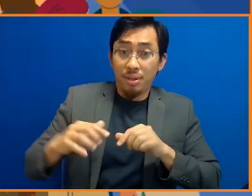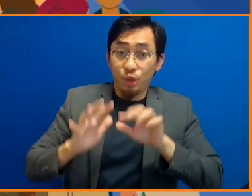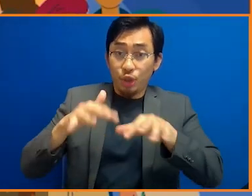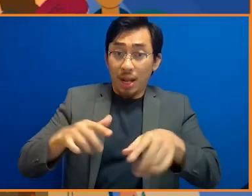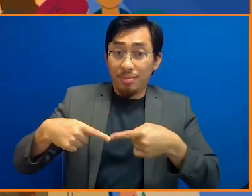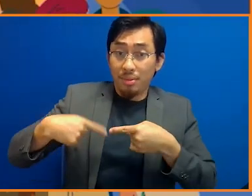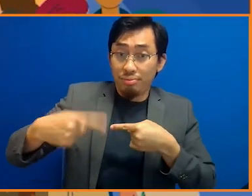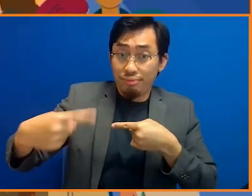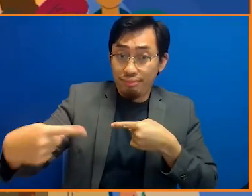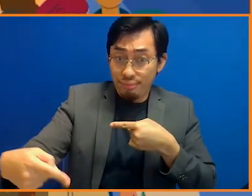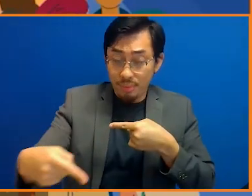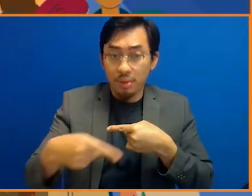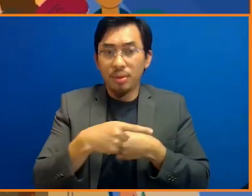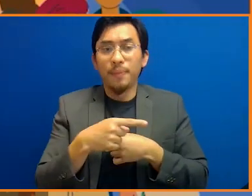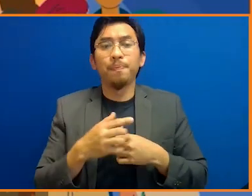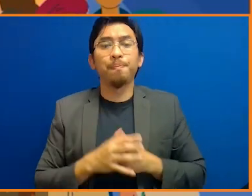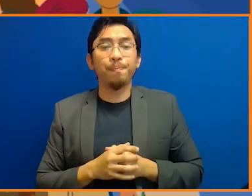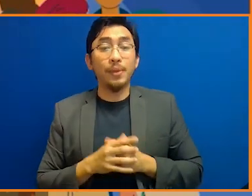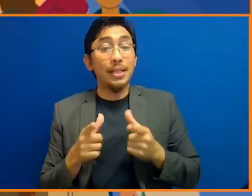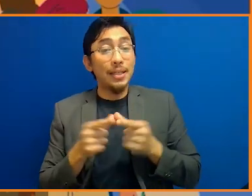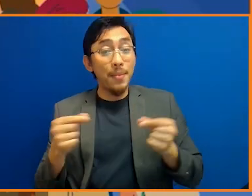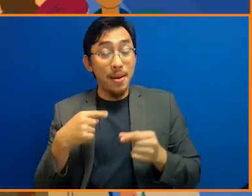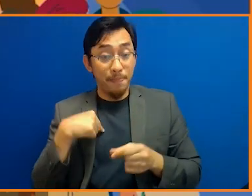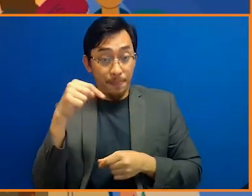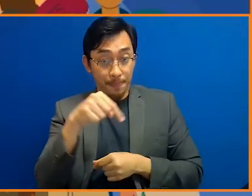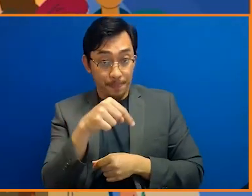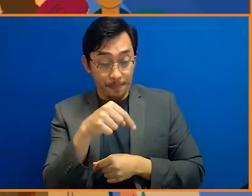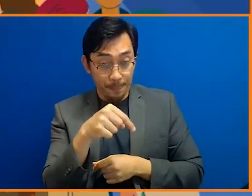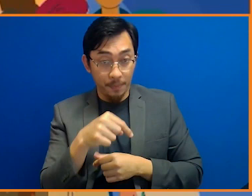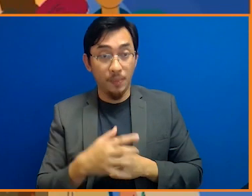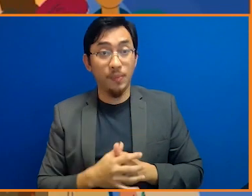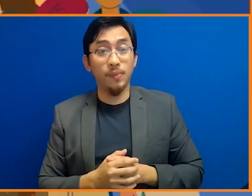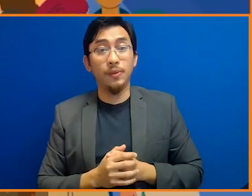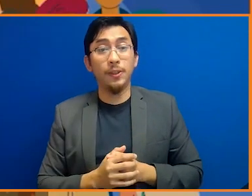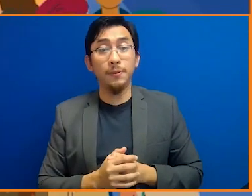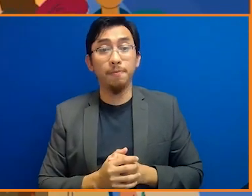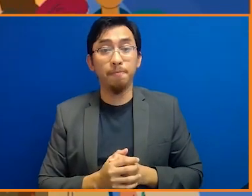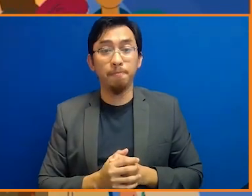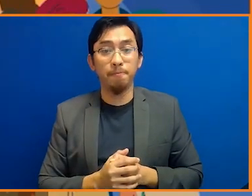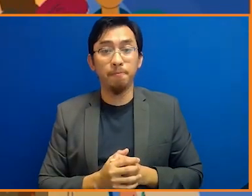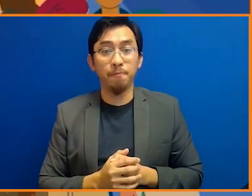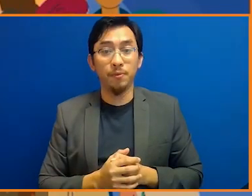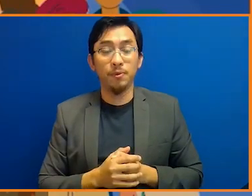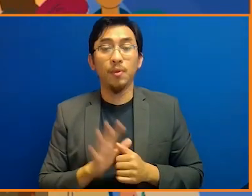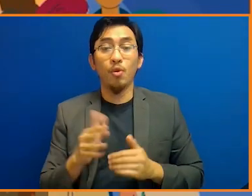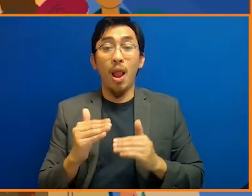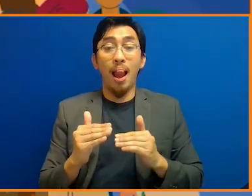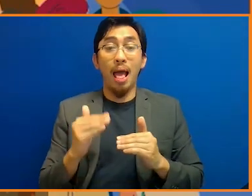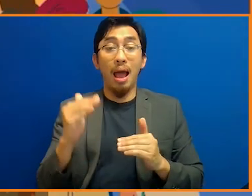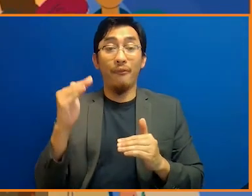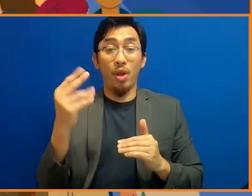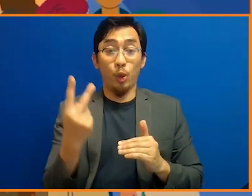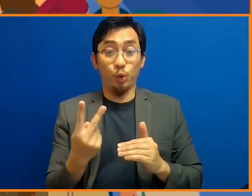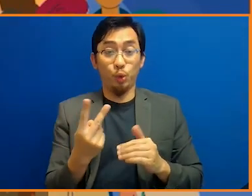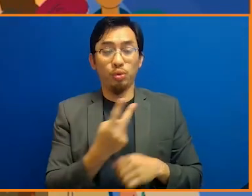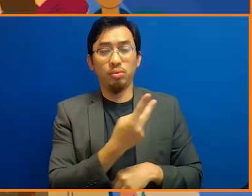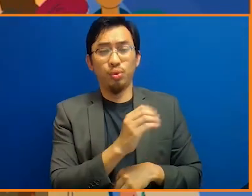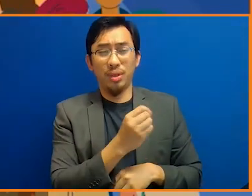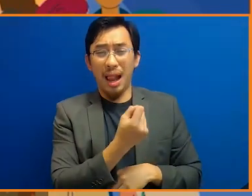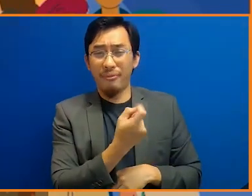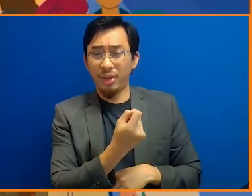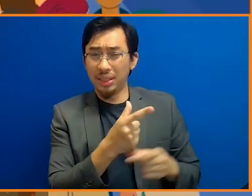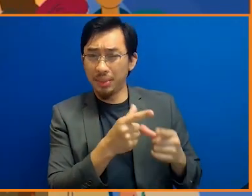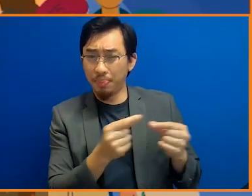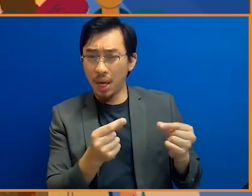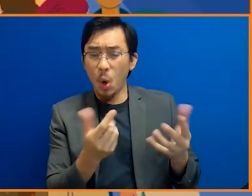for frequent tsunami we should have in Japan we should have a certain height of protection. But then for level 2,